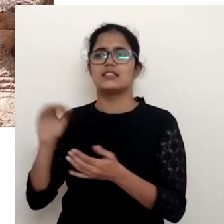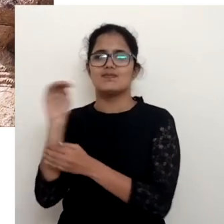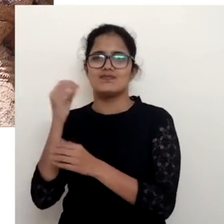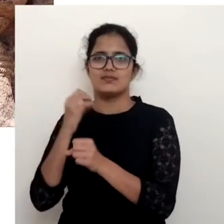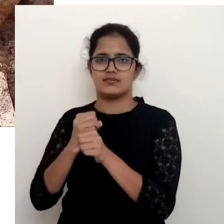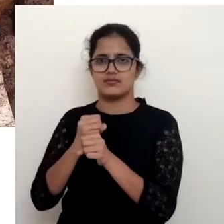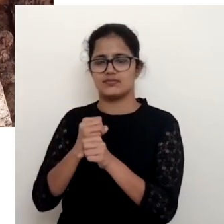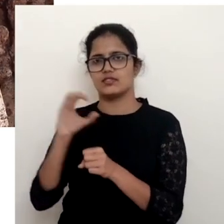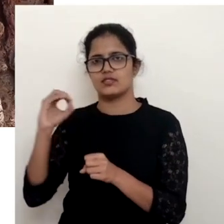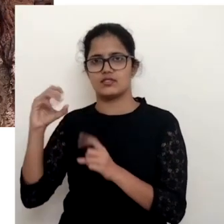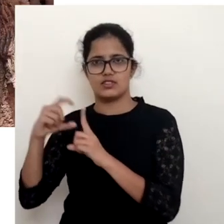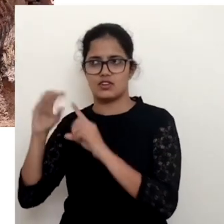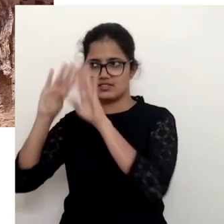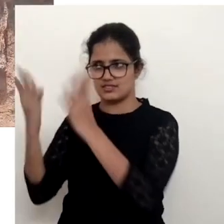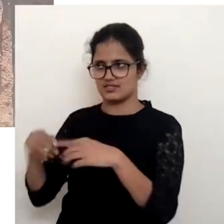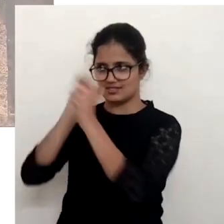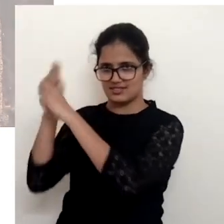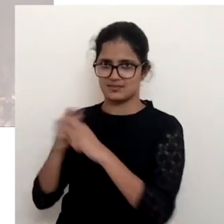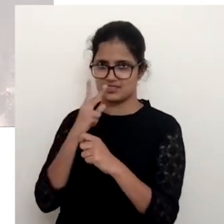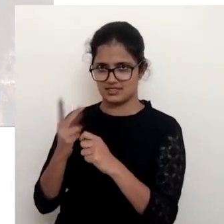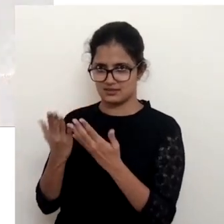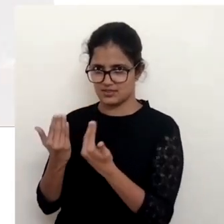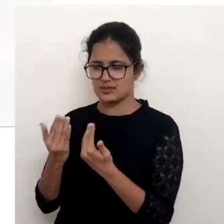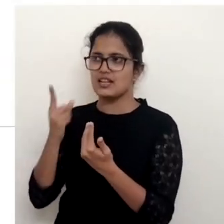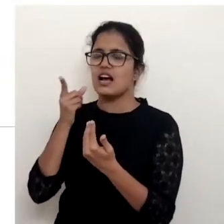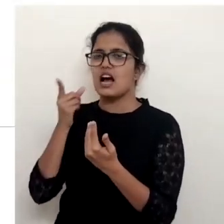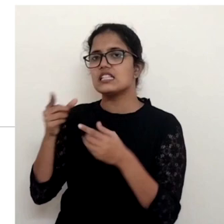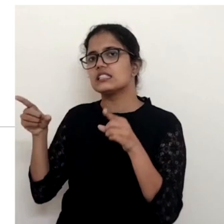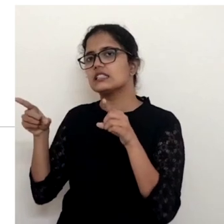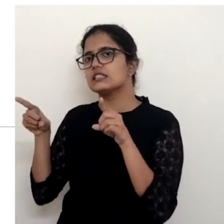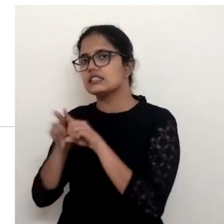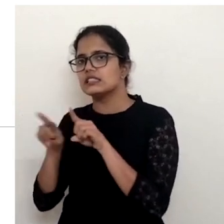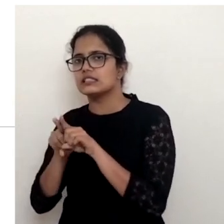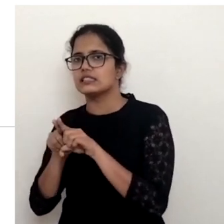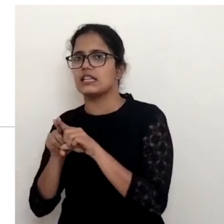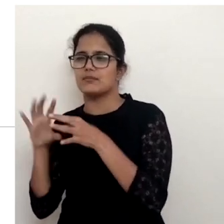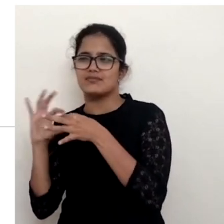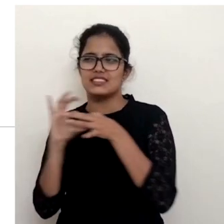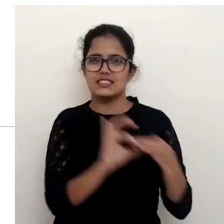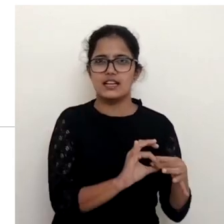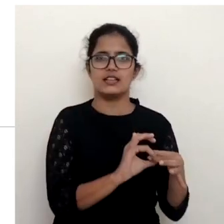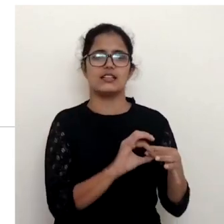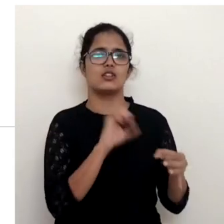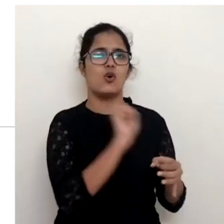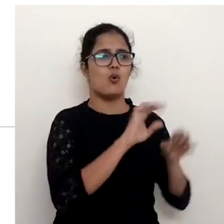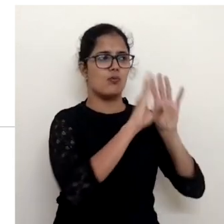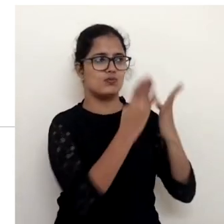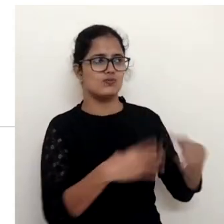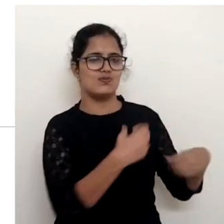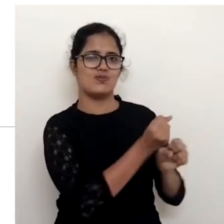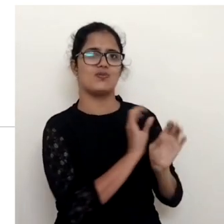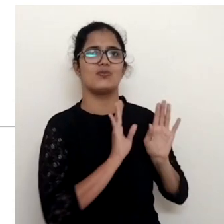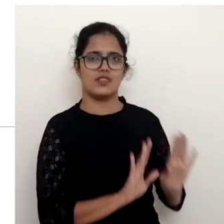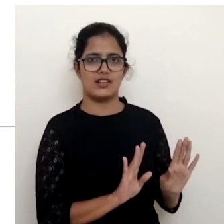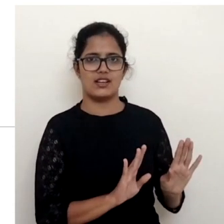many temples across India. You can sense a relation between her sculpture and